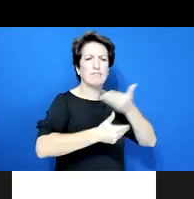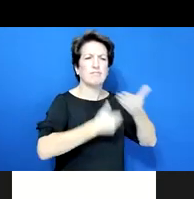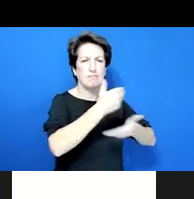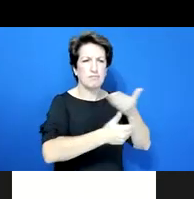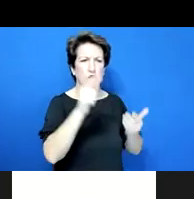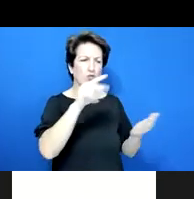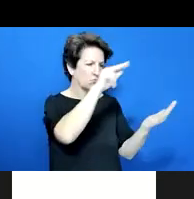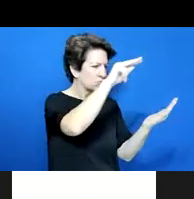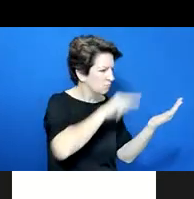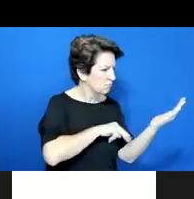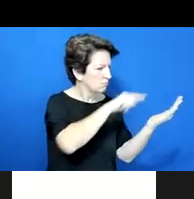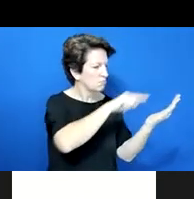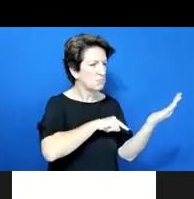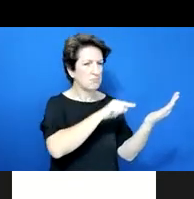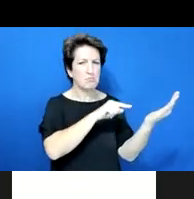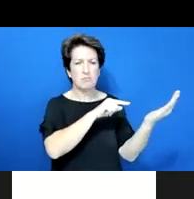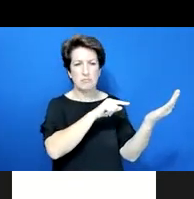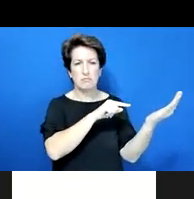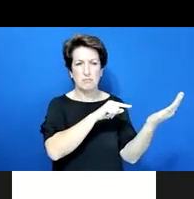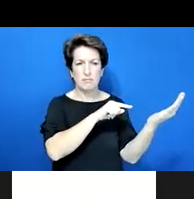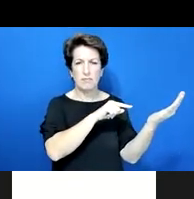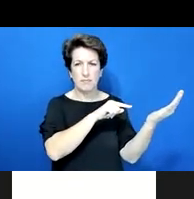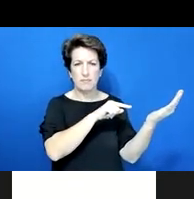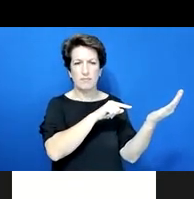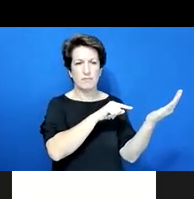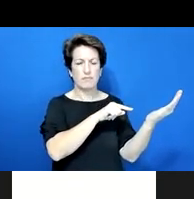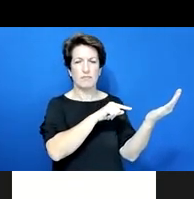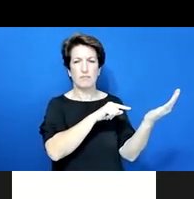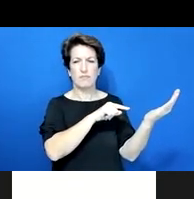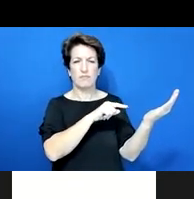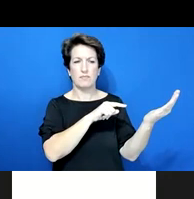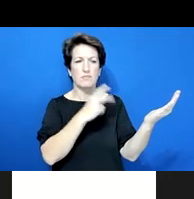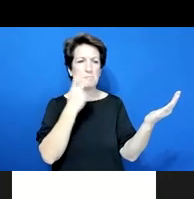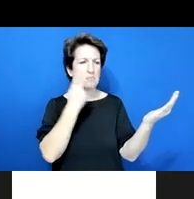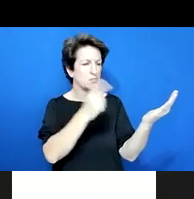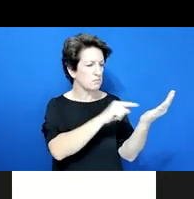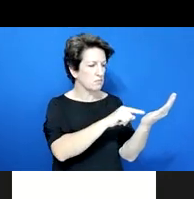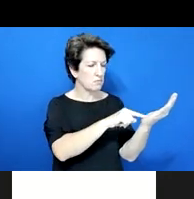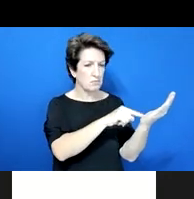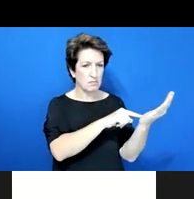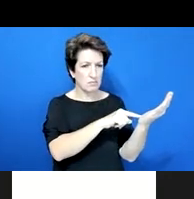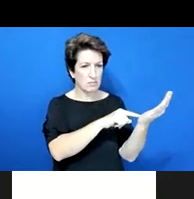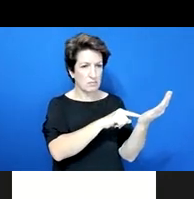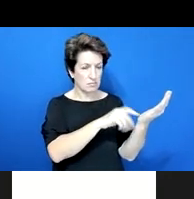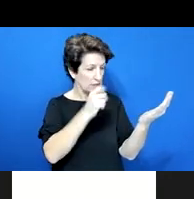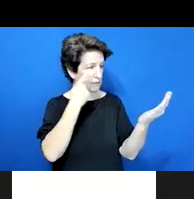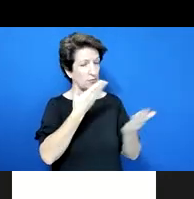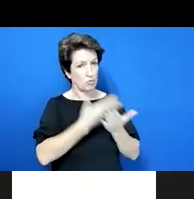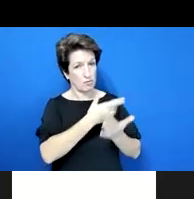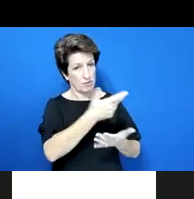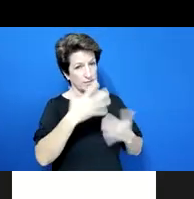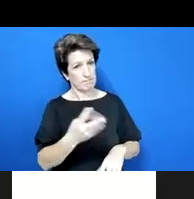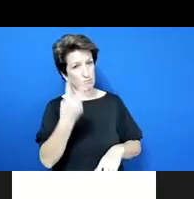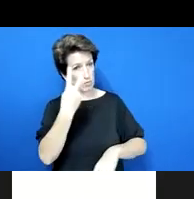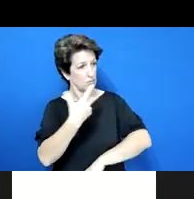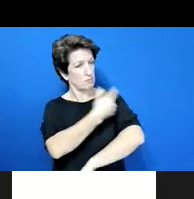itself and see or the receipts, and see if it does prove that someone is fully vaccinated under